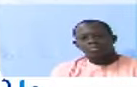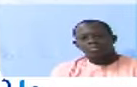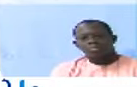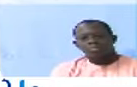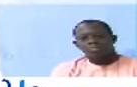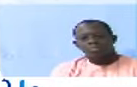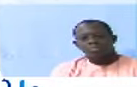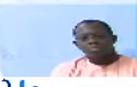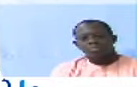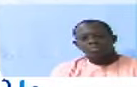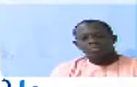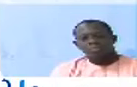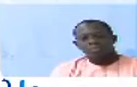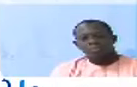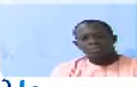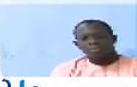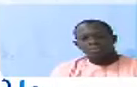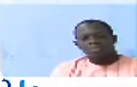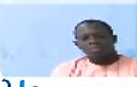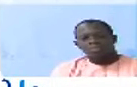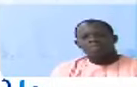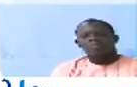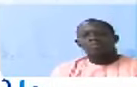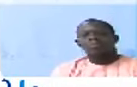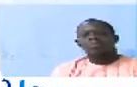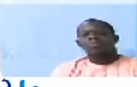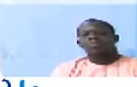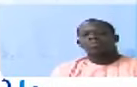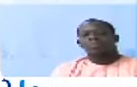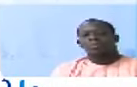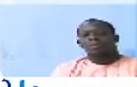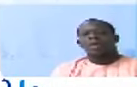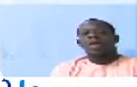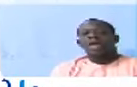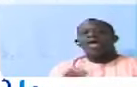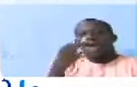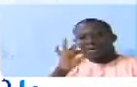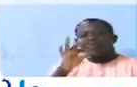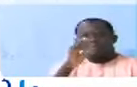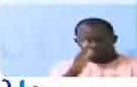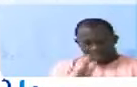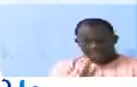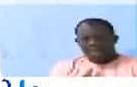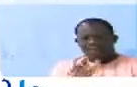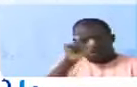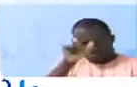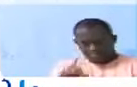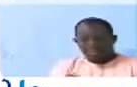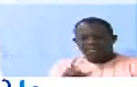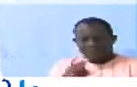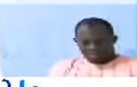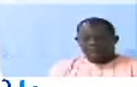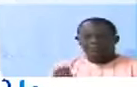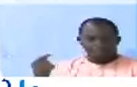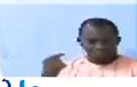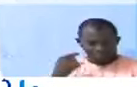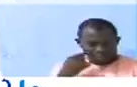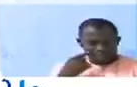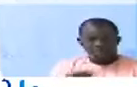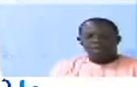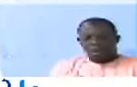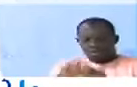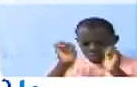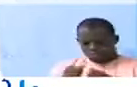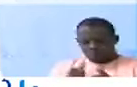hae finti drum ndeminkele lemba jamu mkwealo motija. Well, if it is during daytime, they will follow you up to